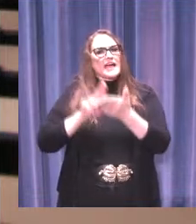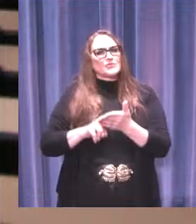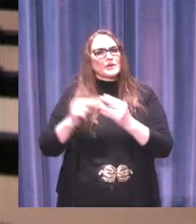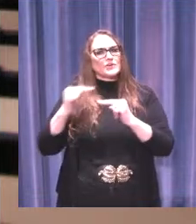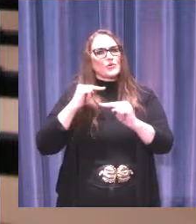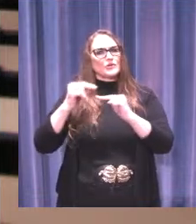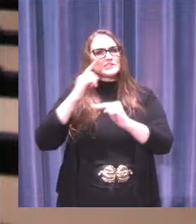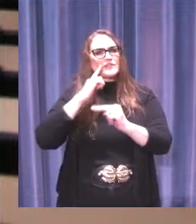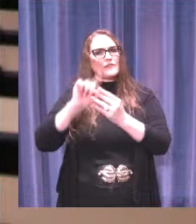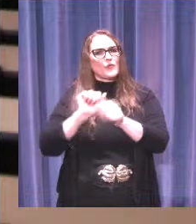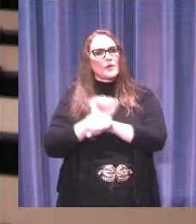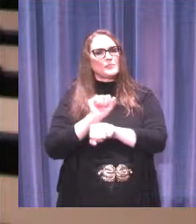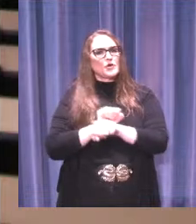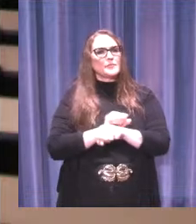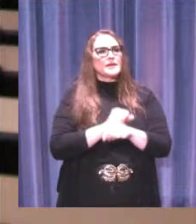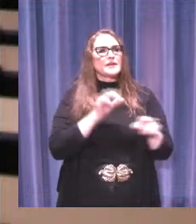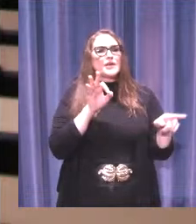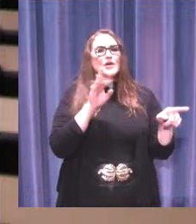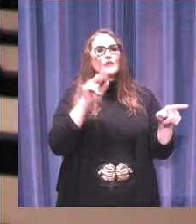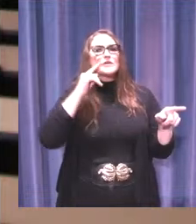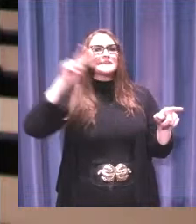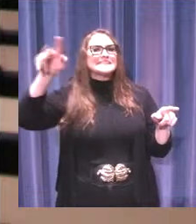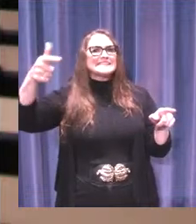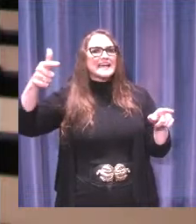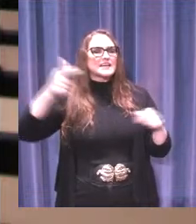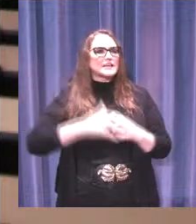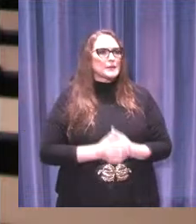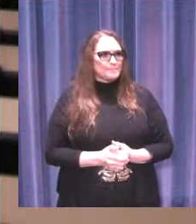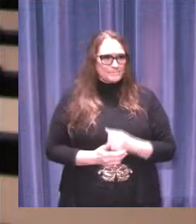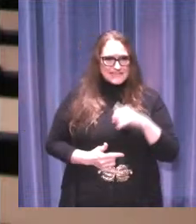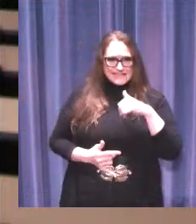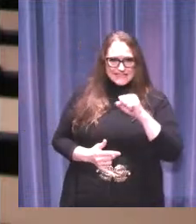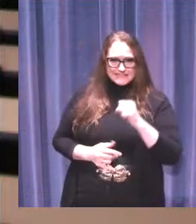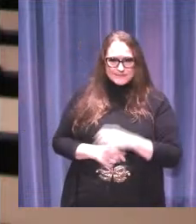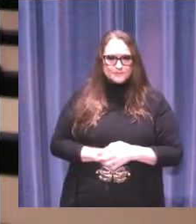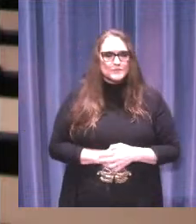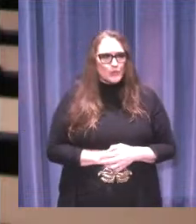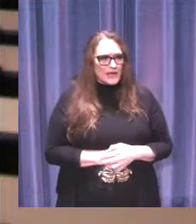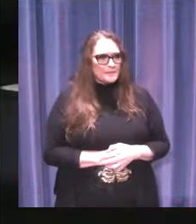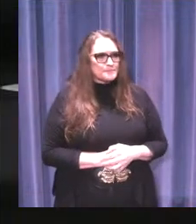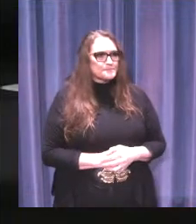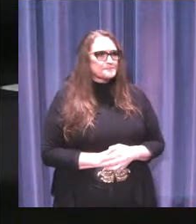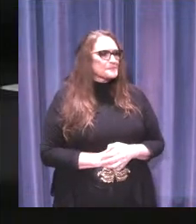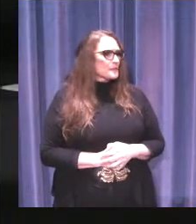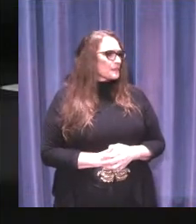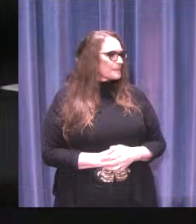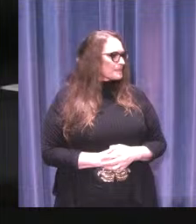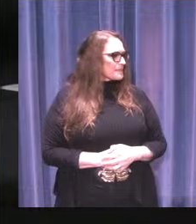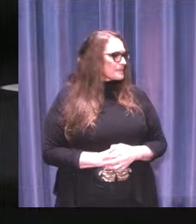employment. Trustee Freeman seconded the motion. yes, okay.